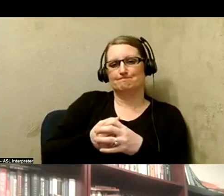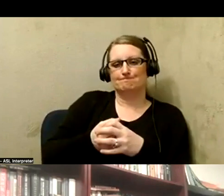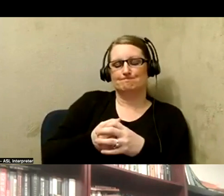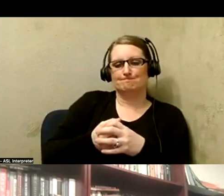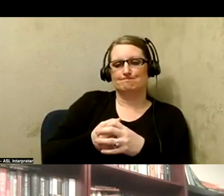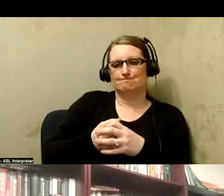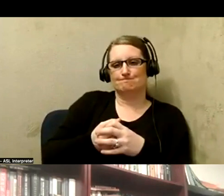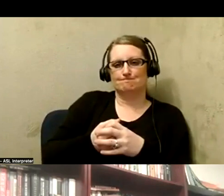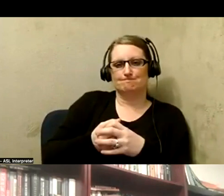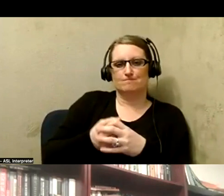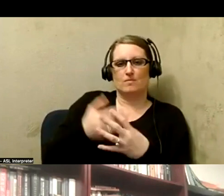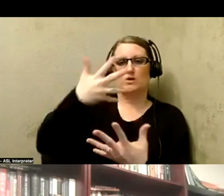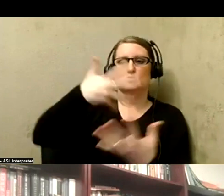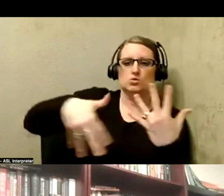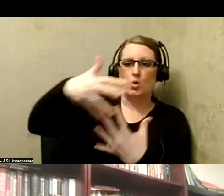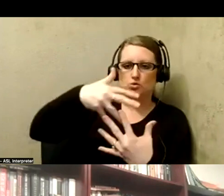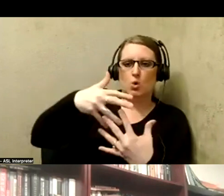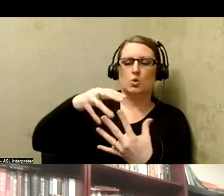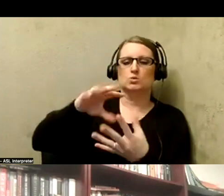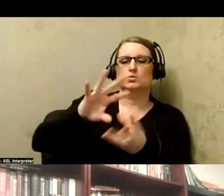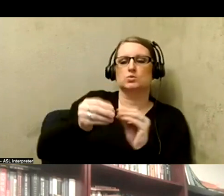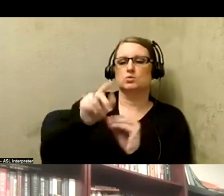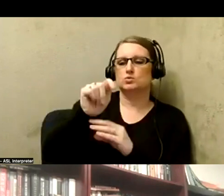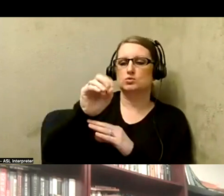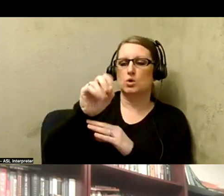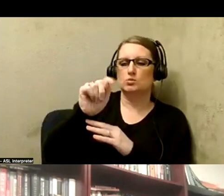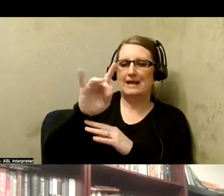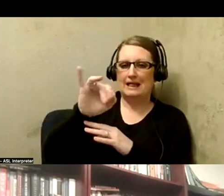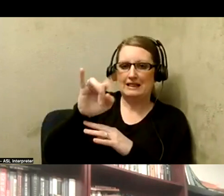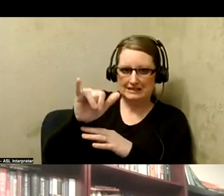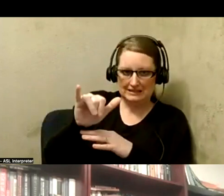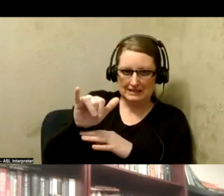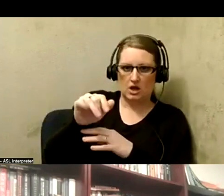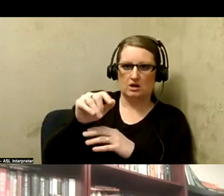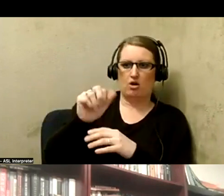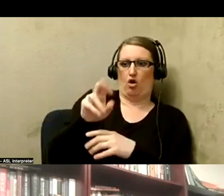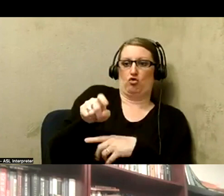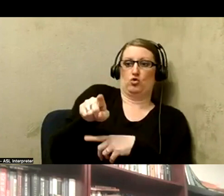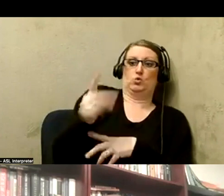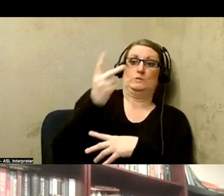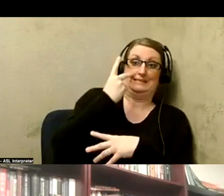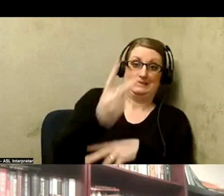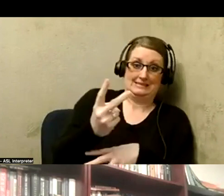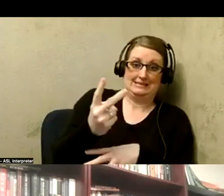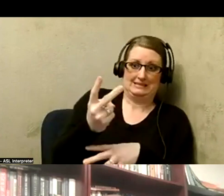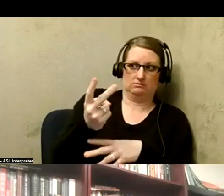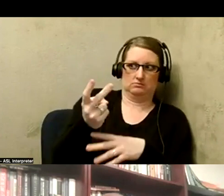term, social totality, or are you seeing perhaps on the ground? I know